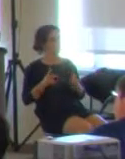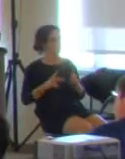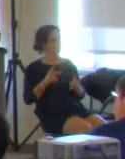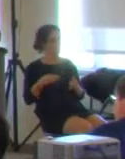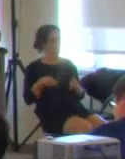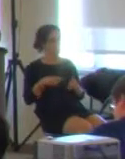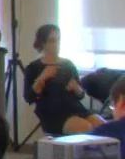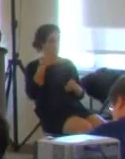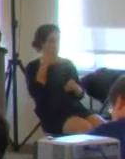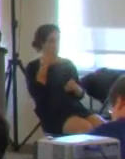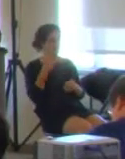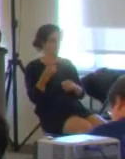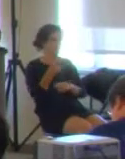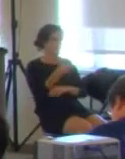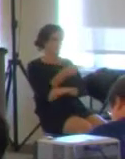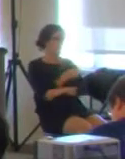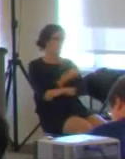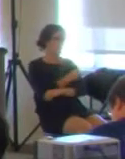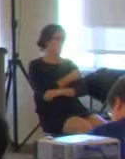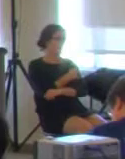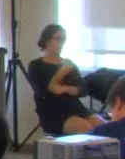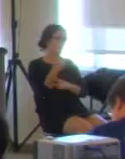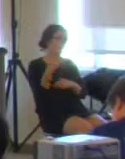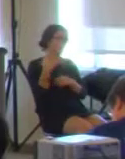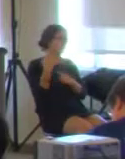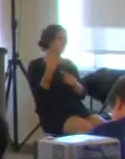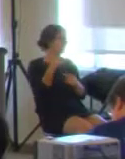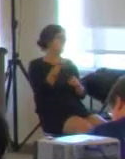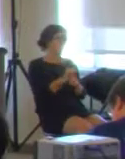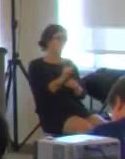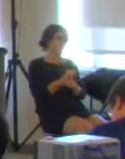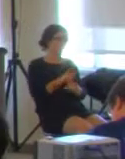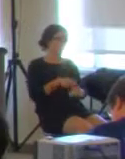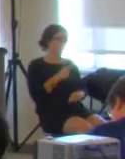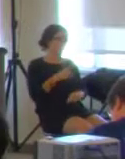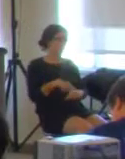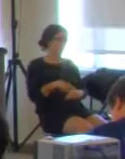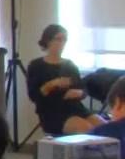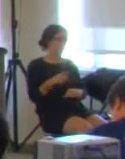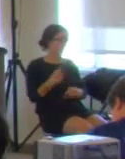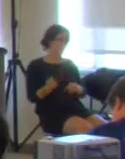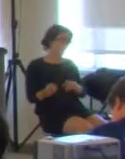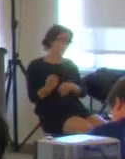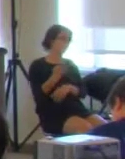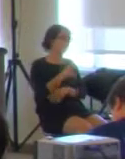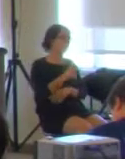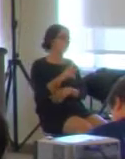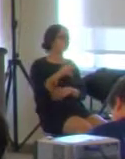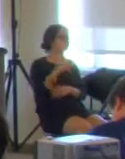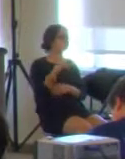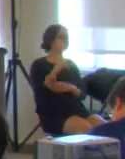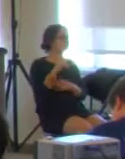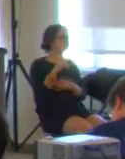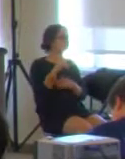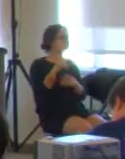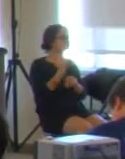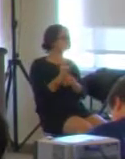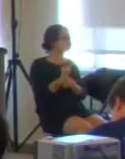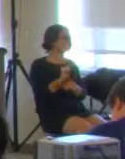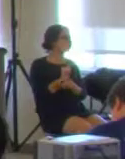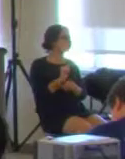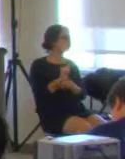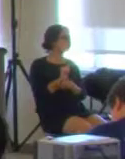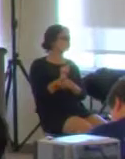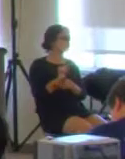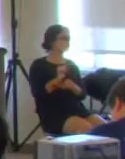have been recently hospitalized or haven't worked for a long time and are really returning to the job